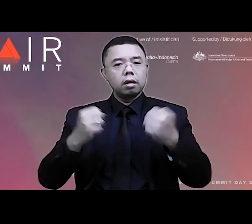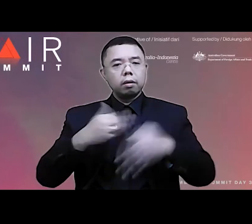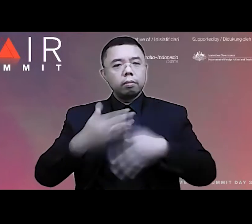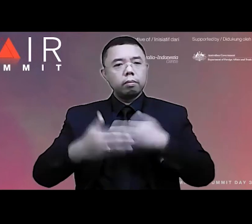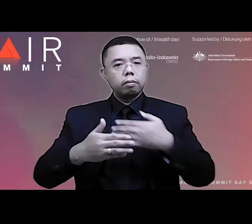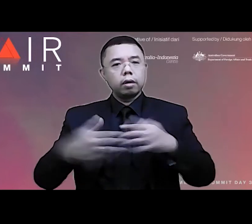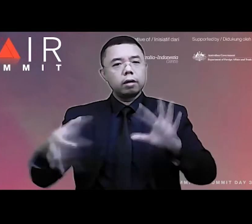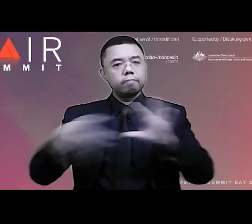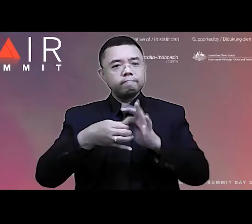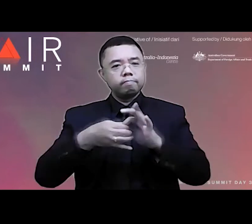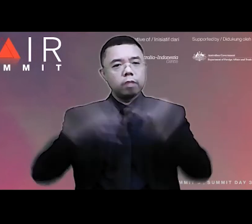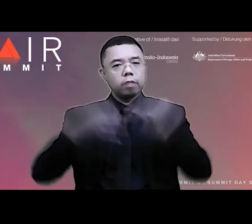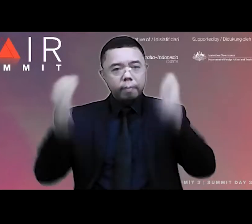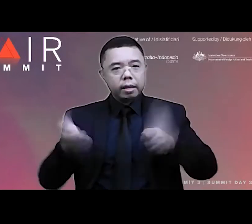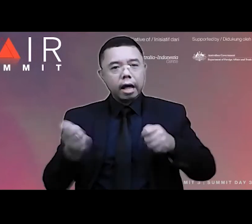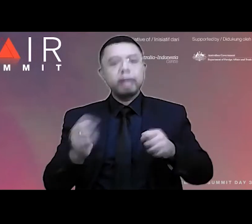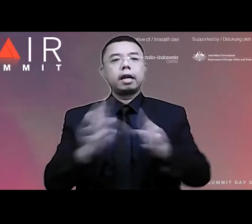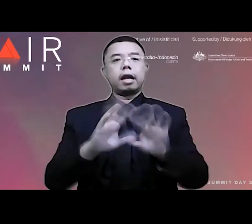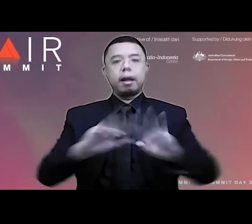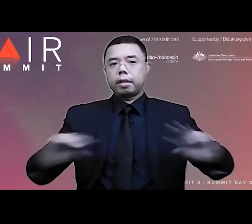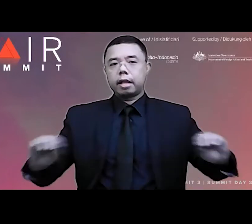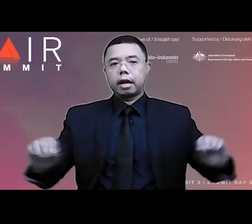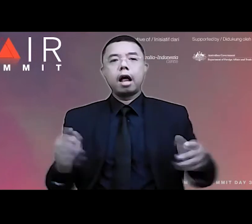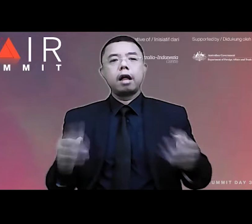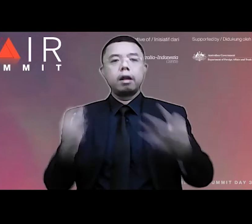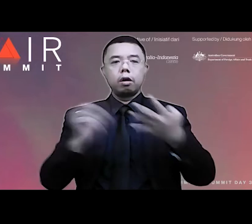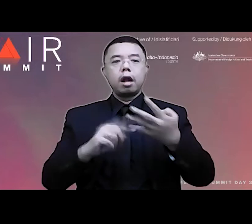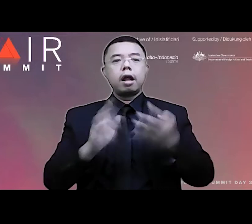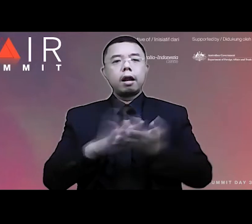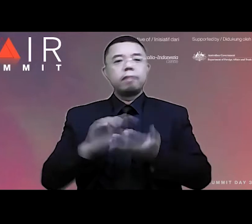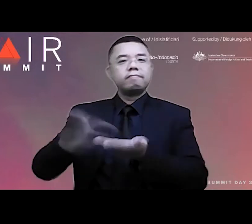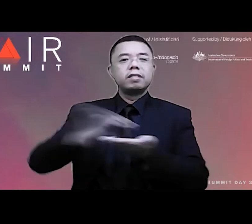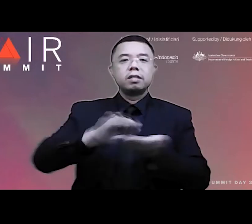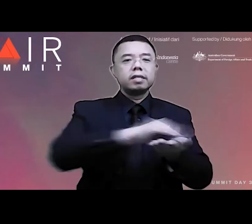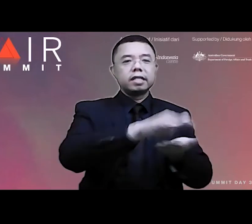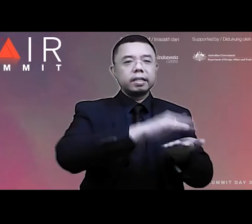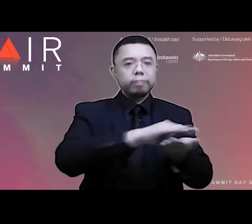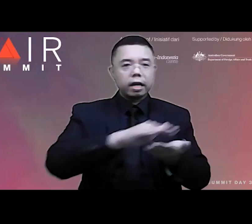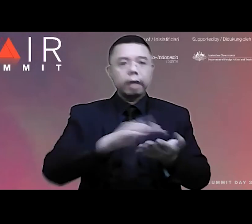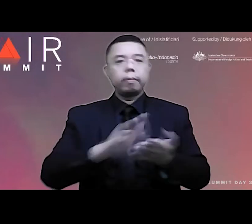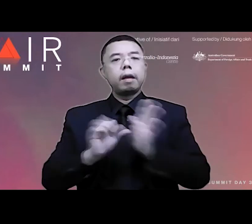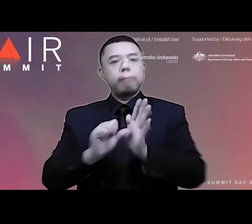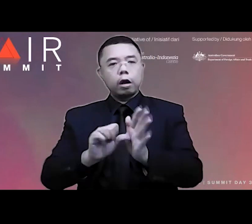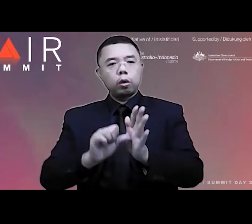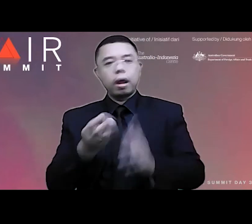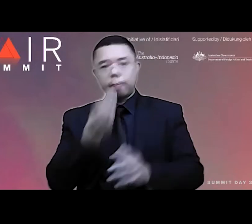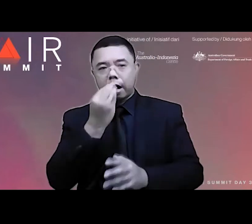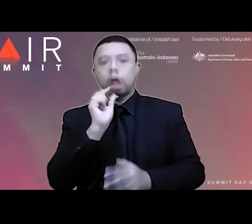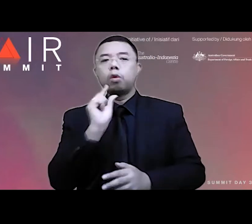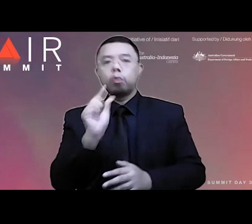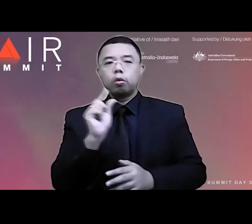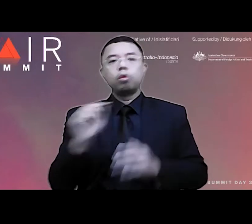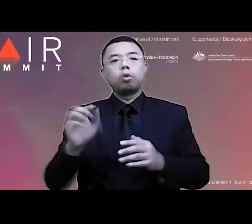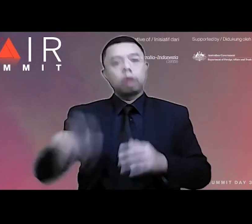logistic of food distribution, and food assistance for household to maintain the food